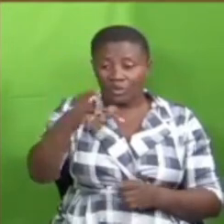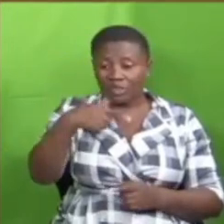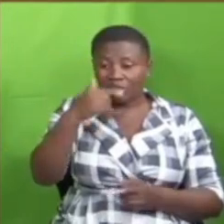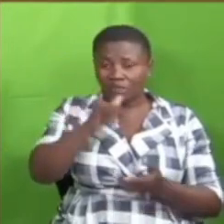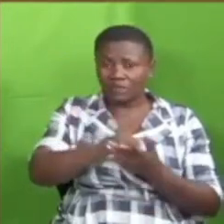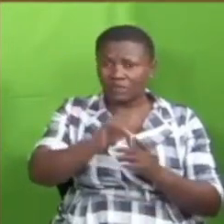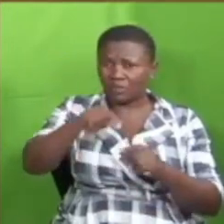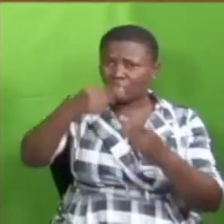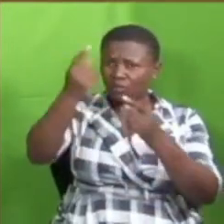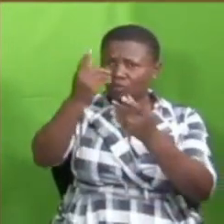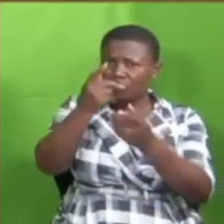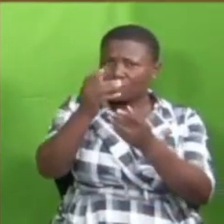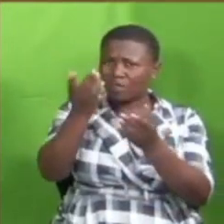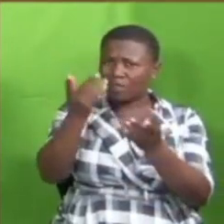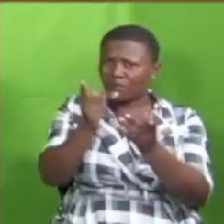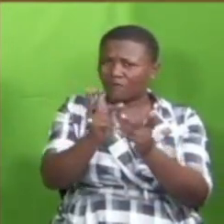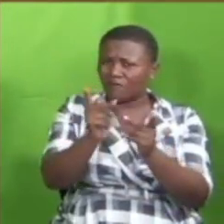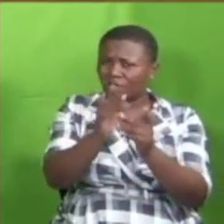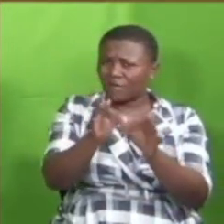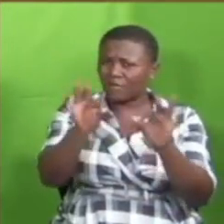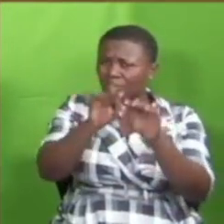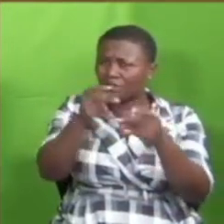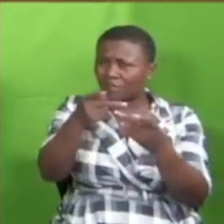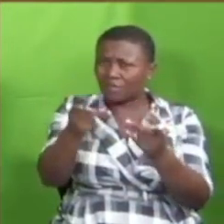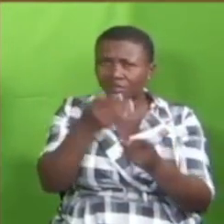for a heavenly duty.